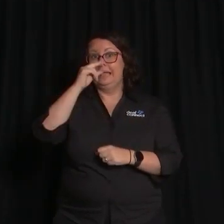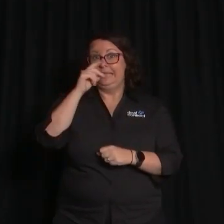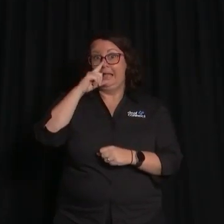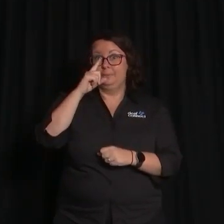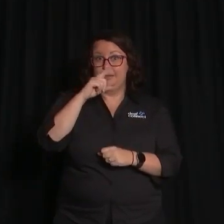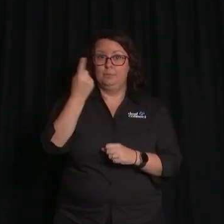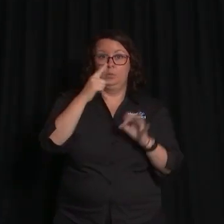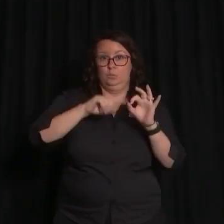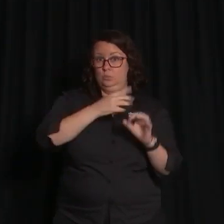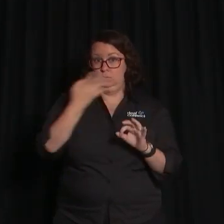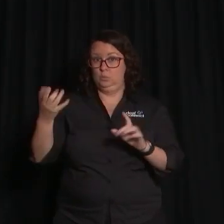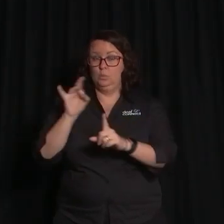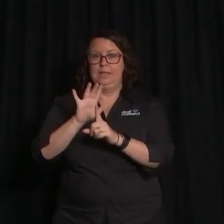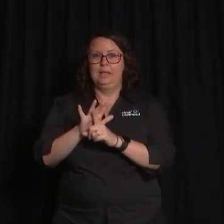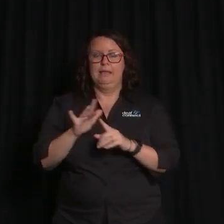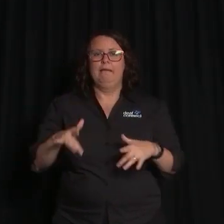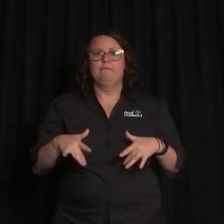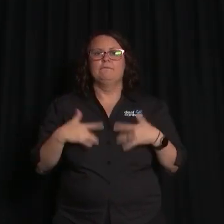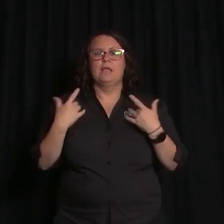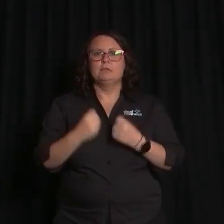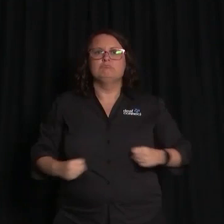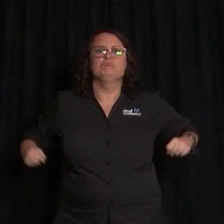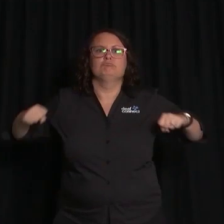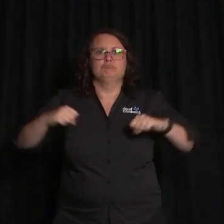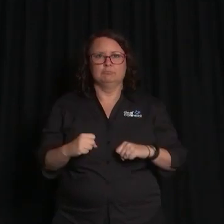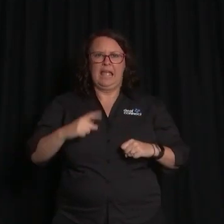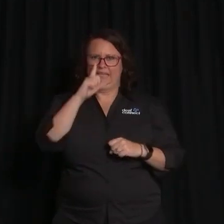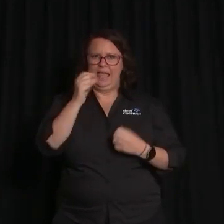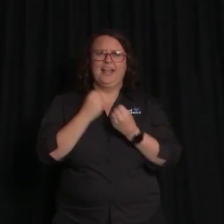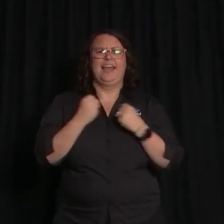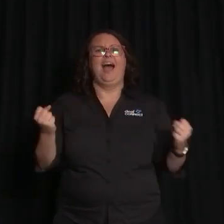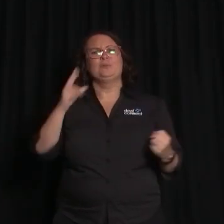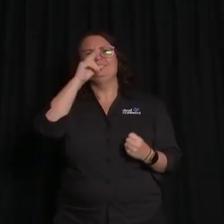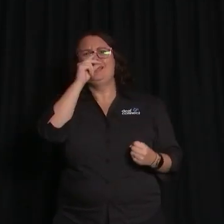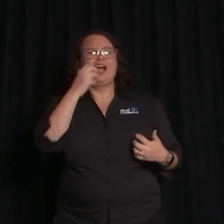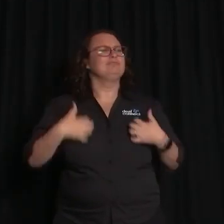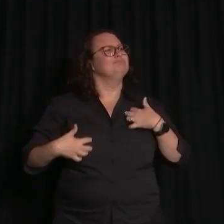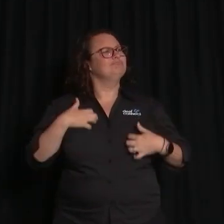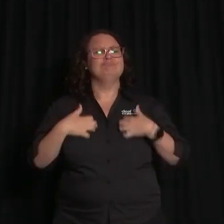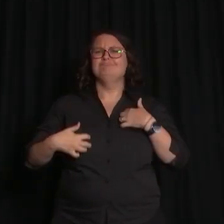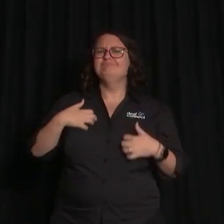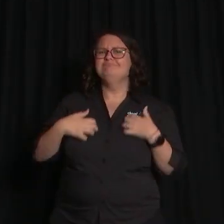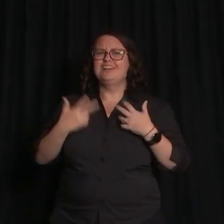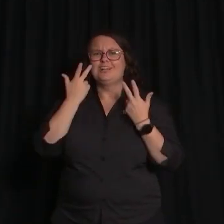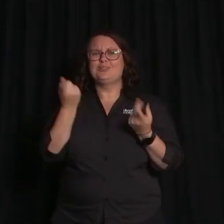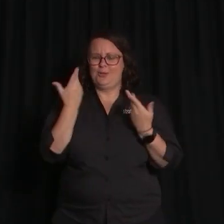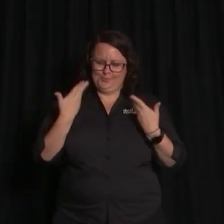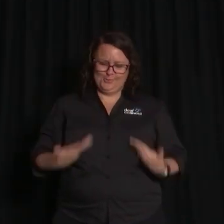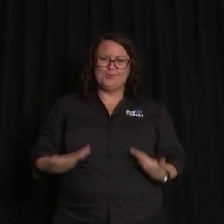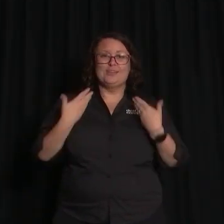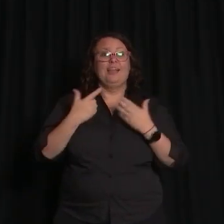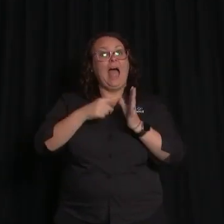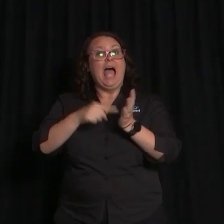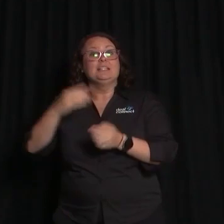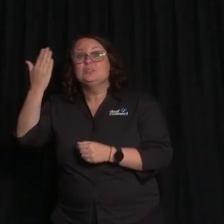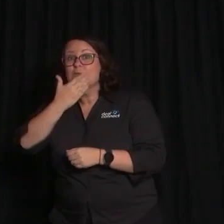LGBTQIA+ identities feeling stronger and feeling more able to come out as their true identity in particularly schools and